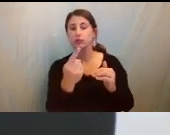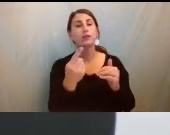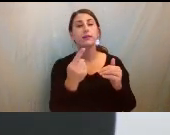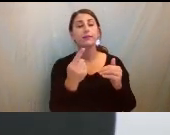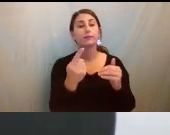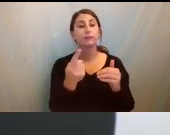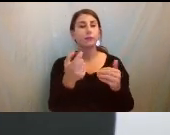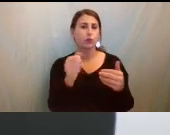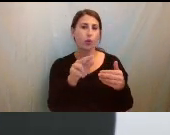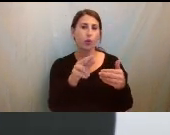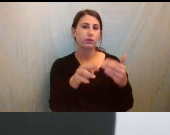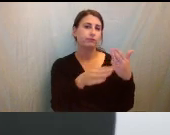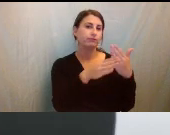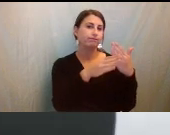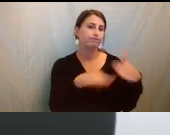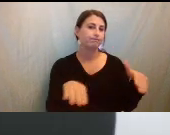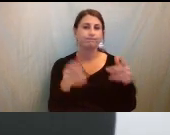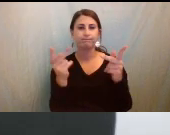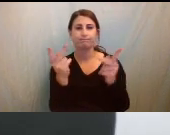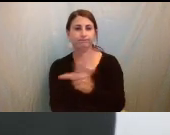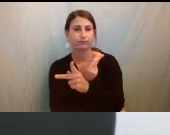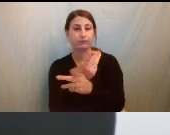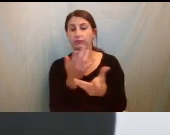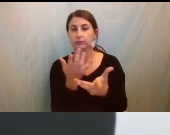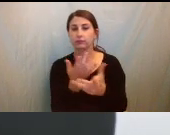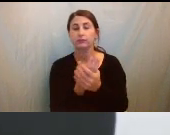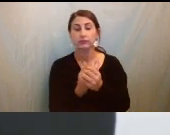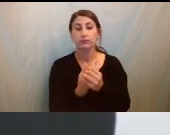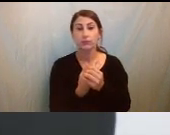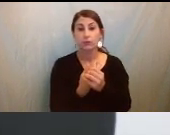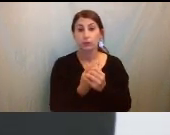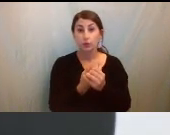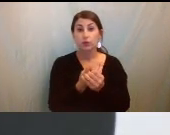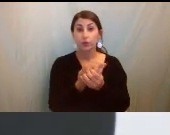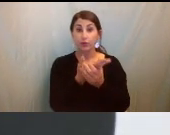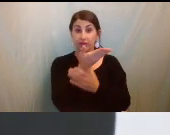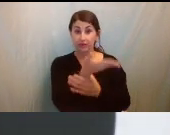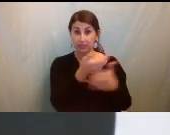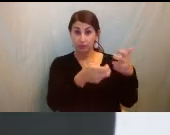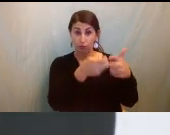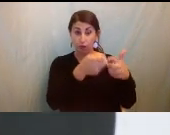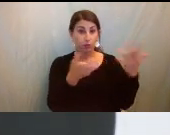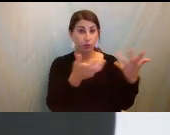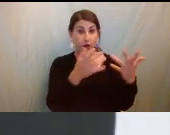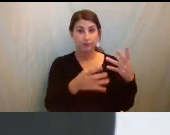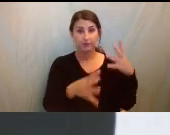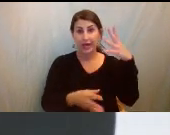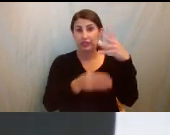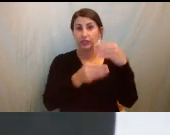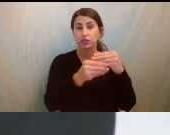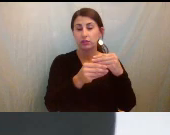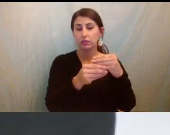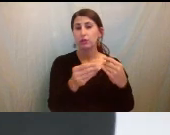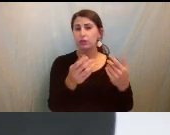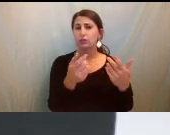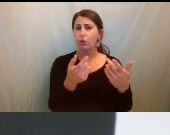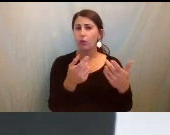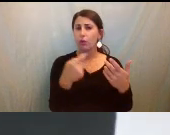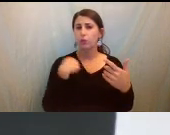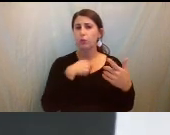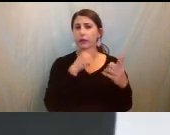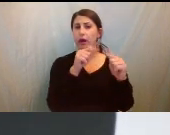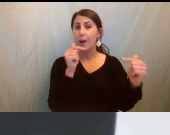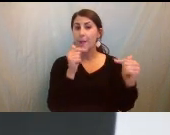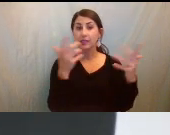get rid of any multiplication or division. All right, so this is being added, so that's when we will